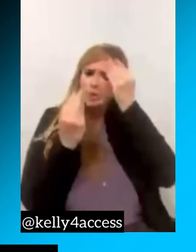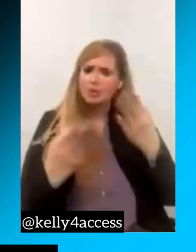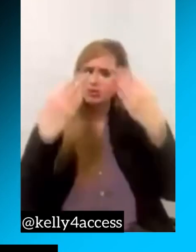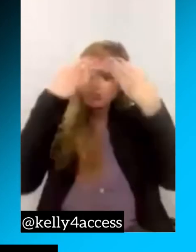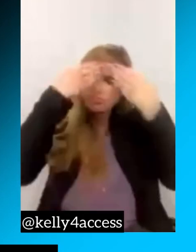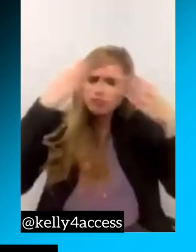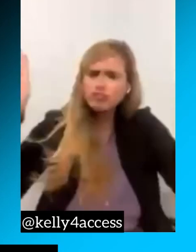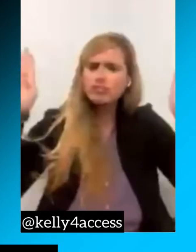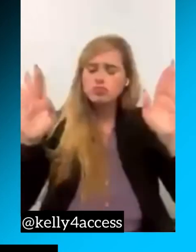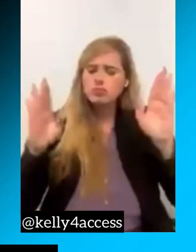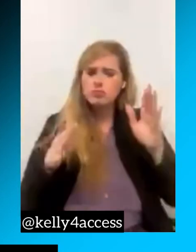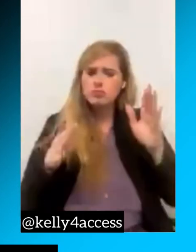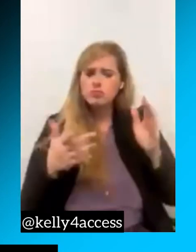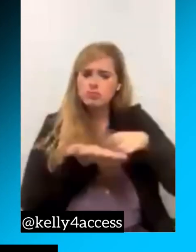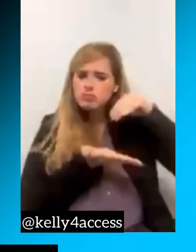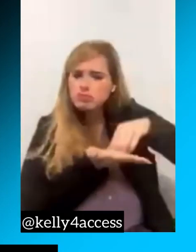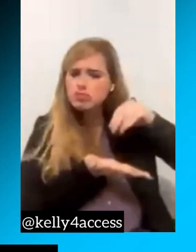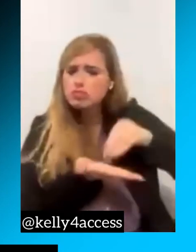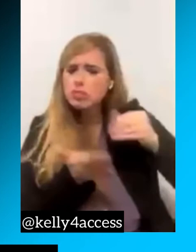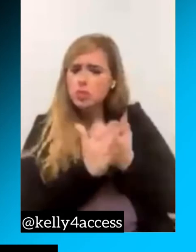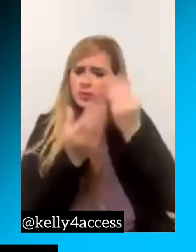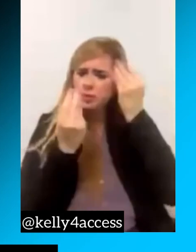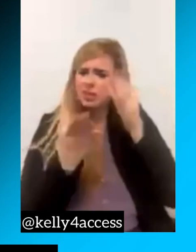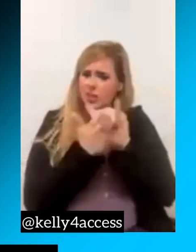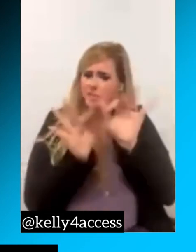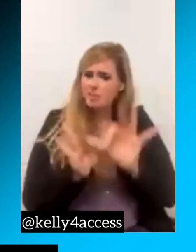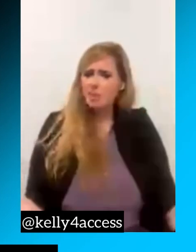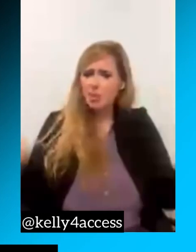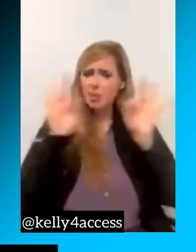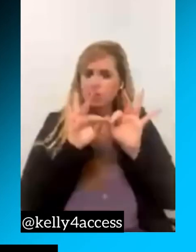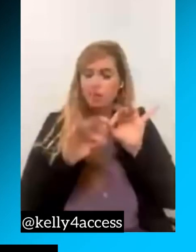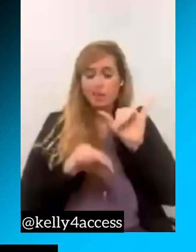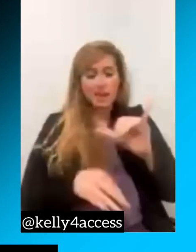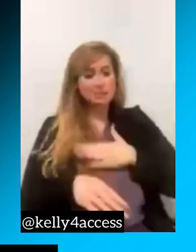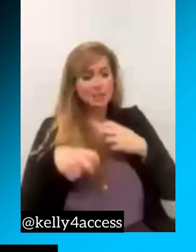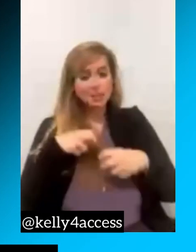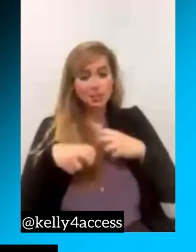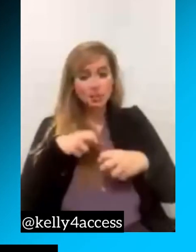So that's another issue that I have, is that had it not been for